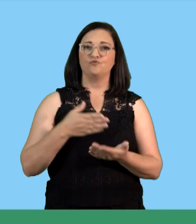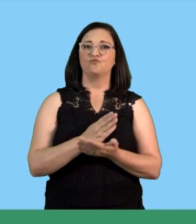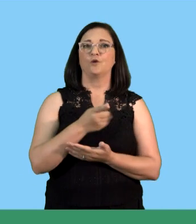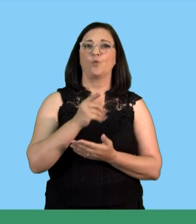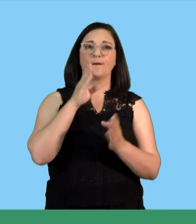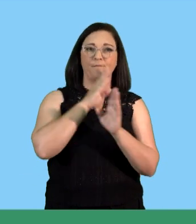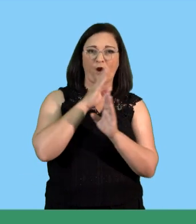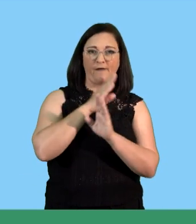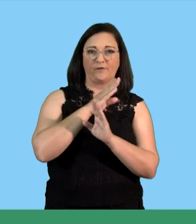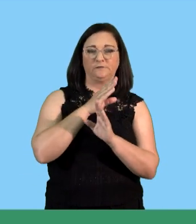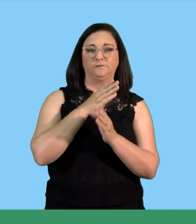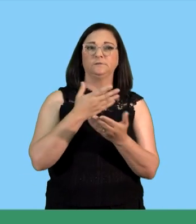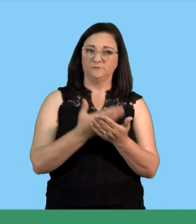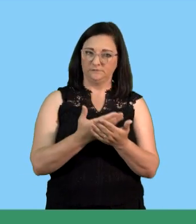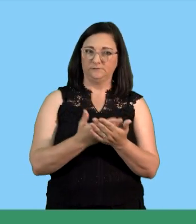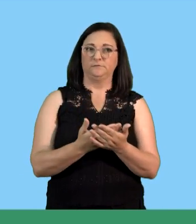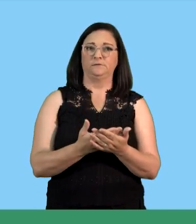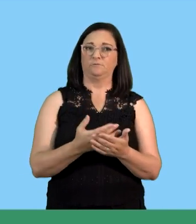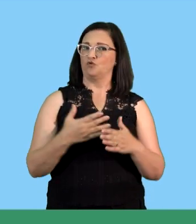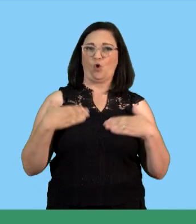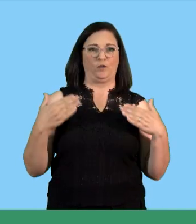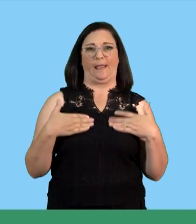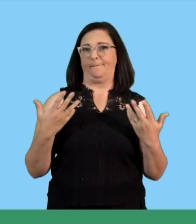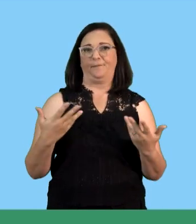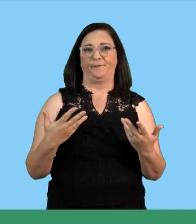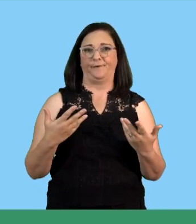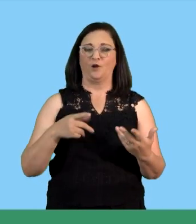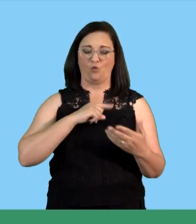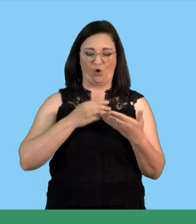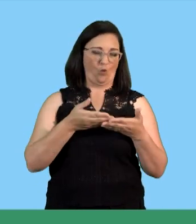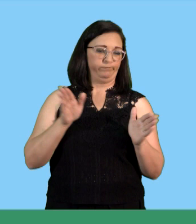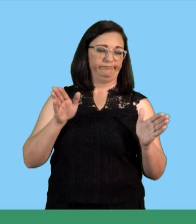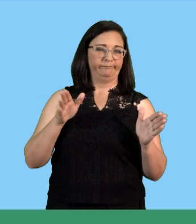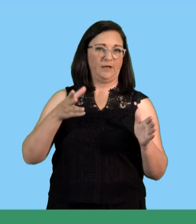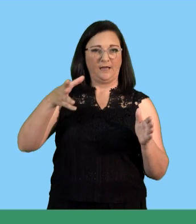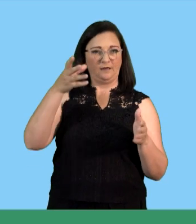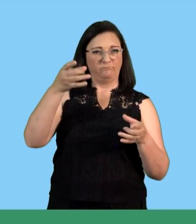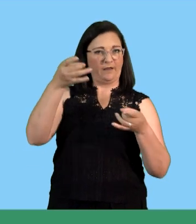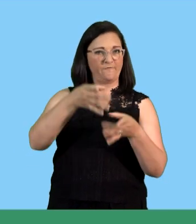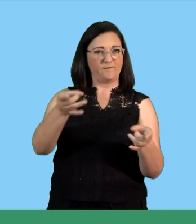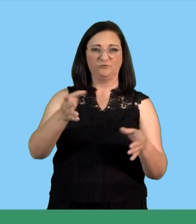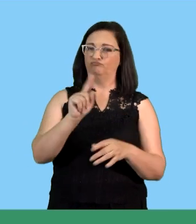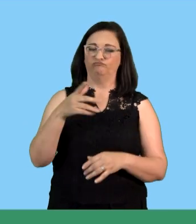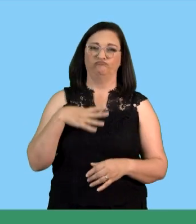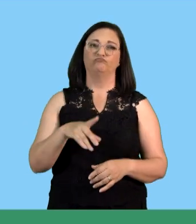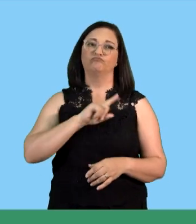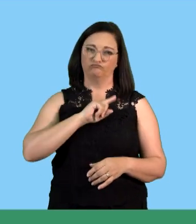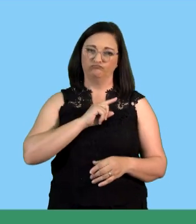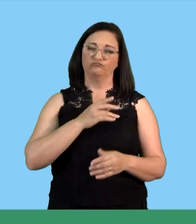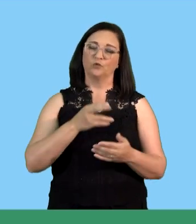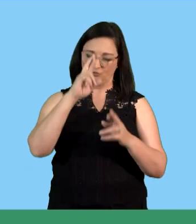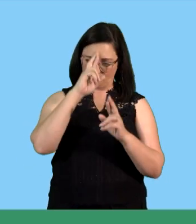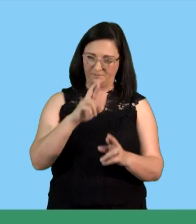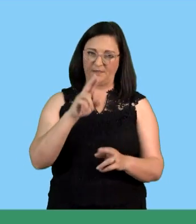to privacy and confidentiality. So if John is not happy, John's rights to privacy and confidentiality needs to be